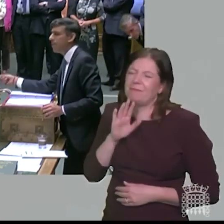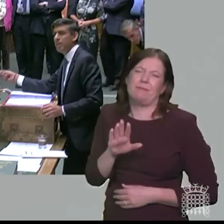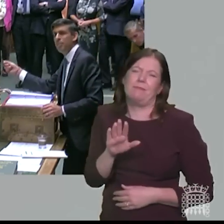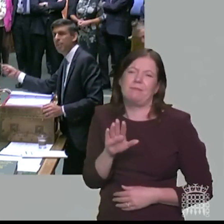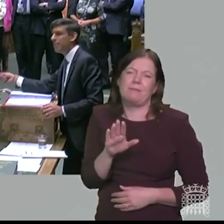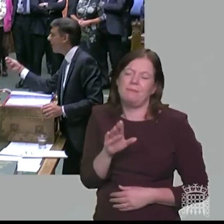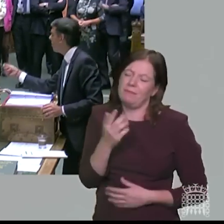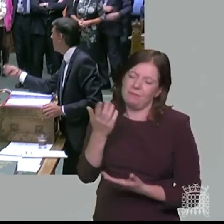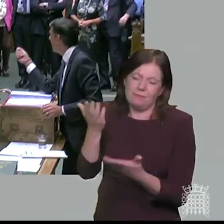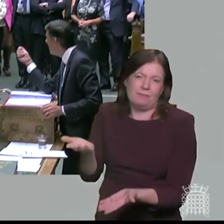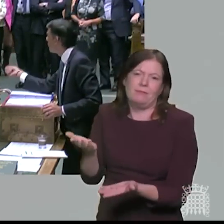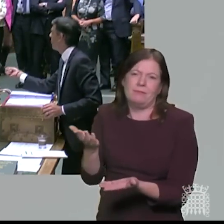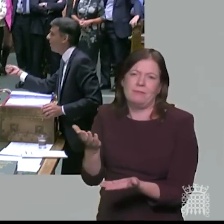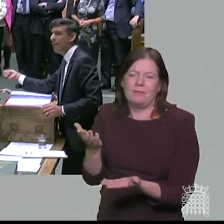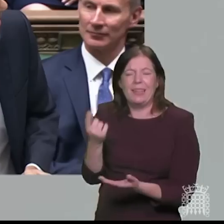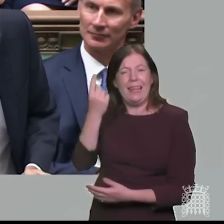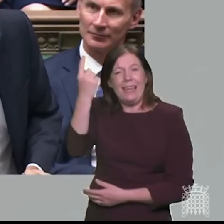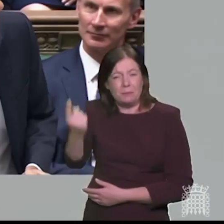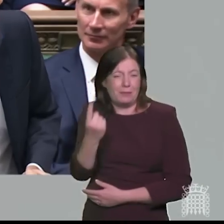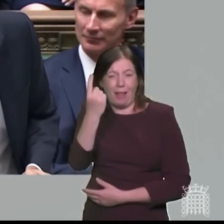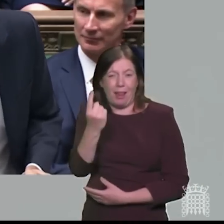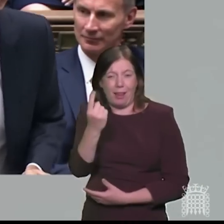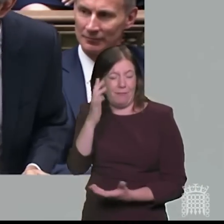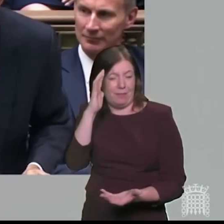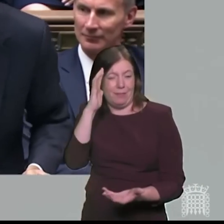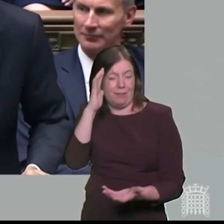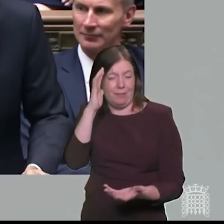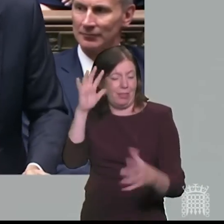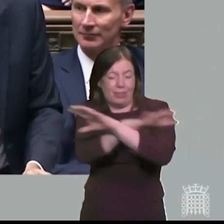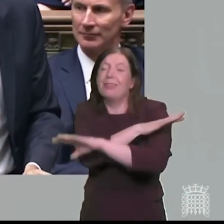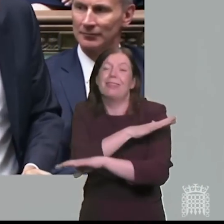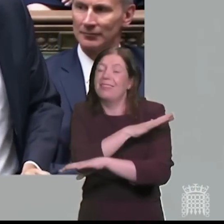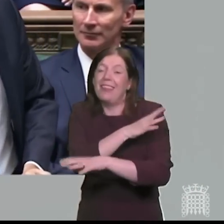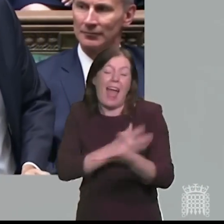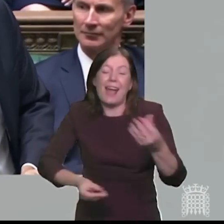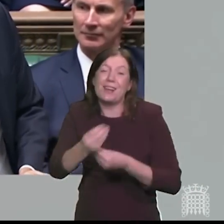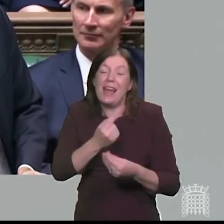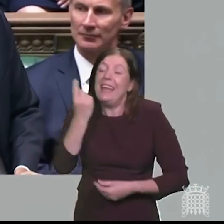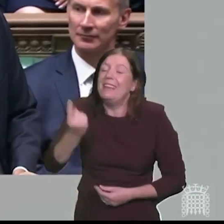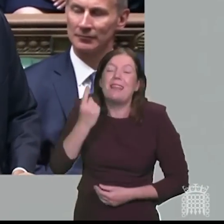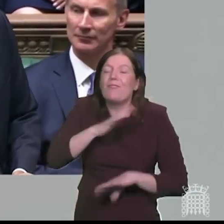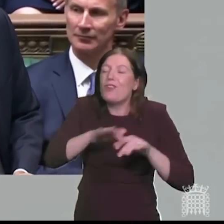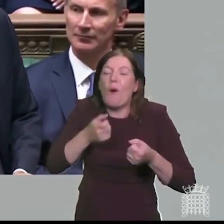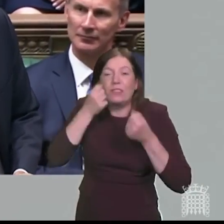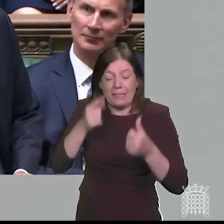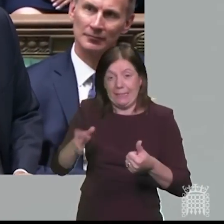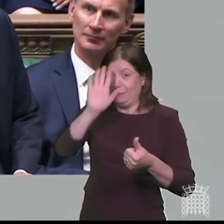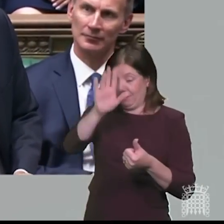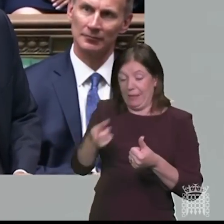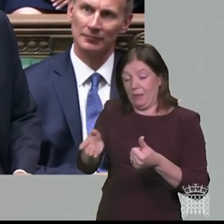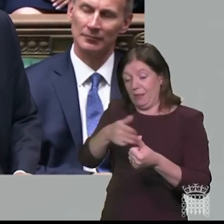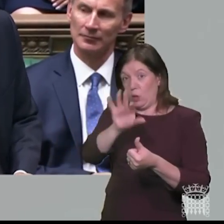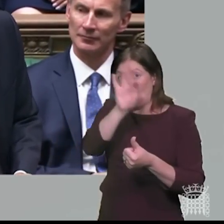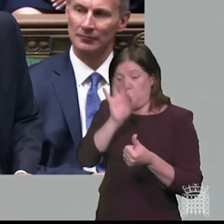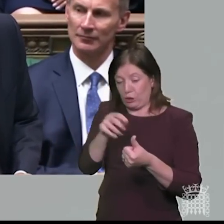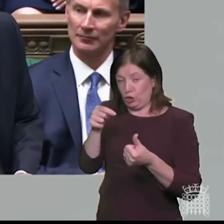exposes the complete economic illiteracy of the SNP's position. His first